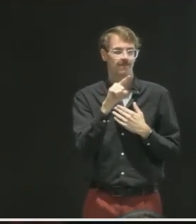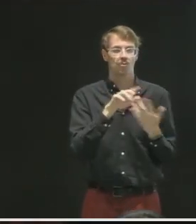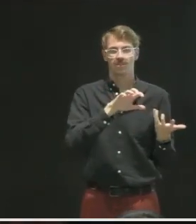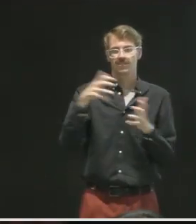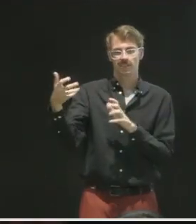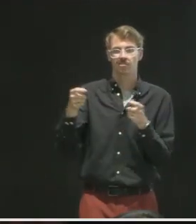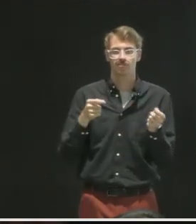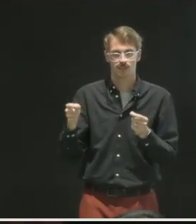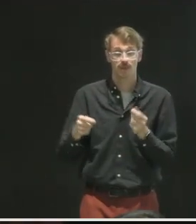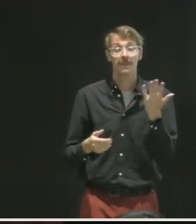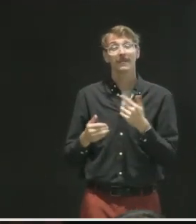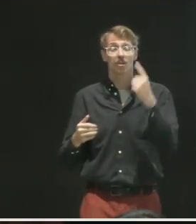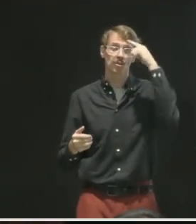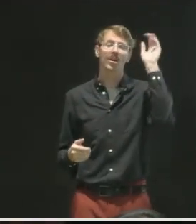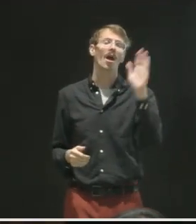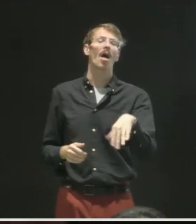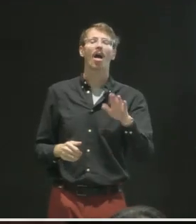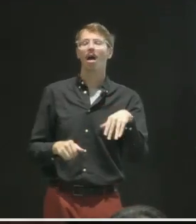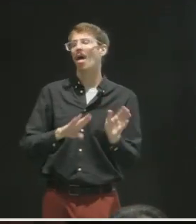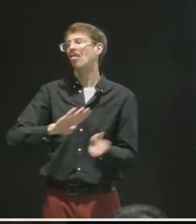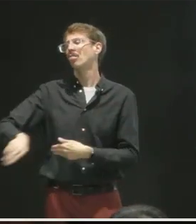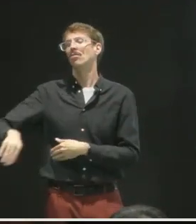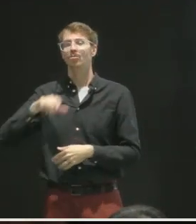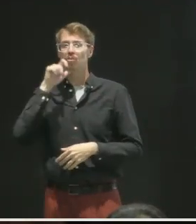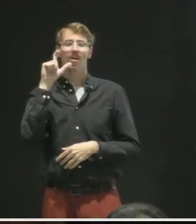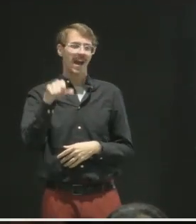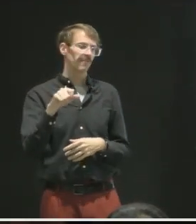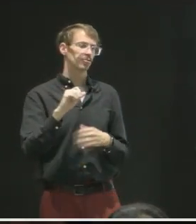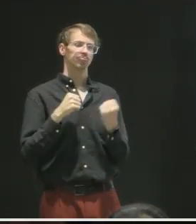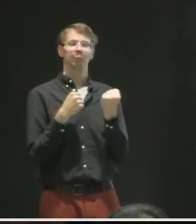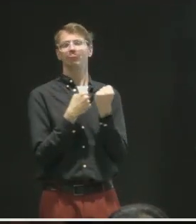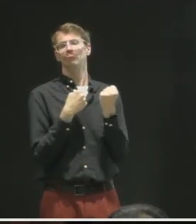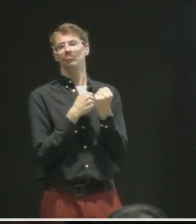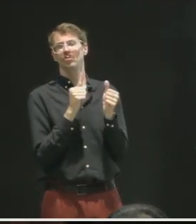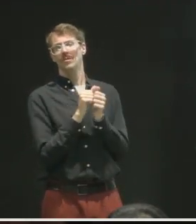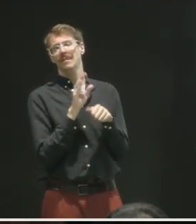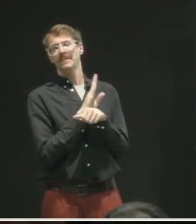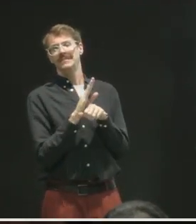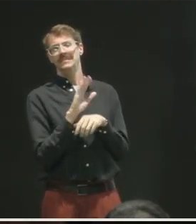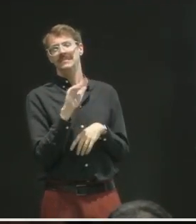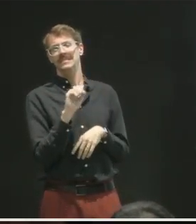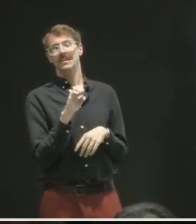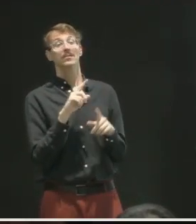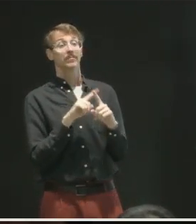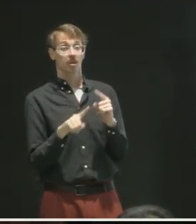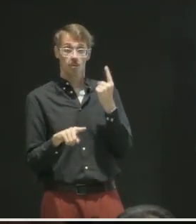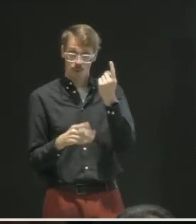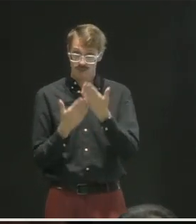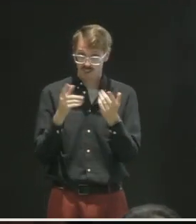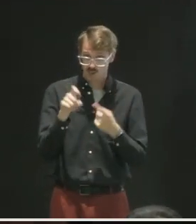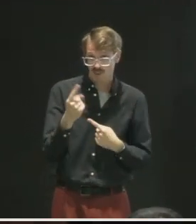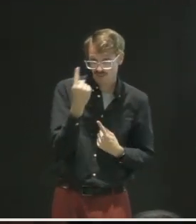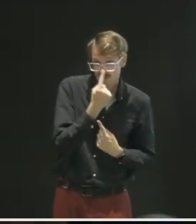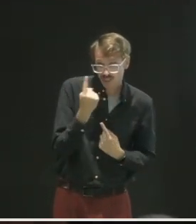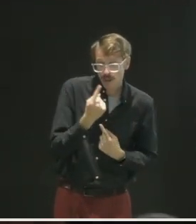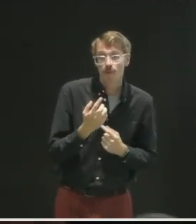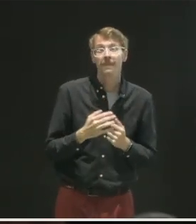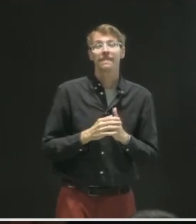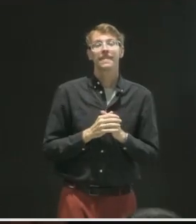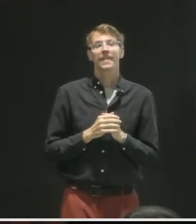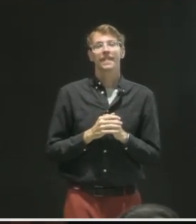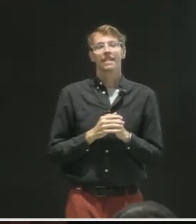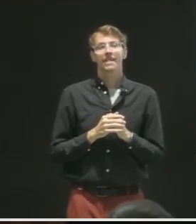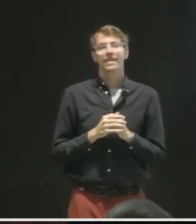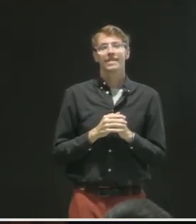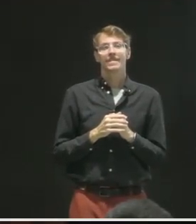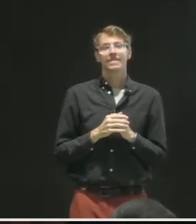think you wouldn't have to make a case, but one of the considerations we have to take into account is that there are